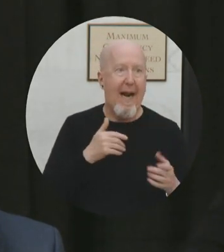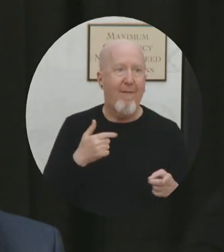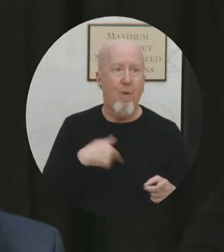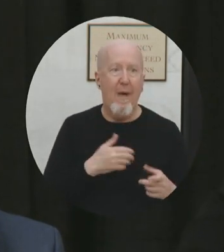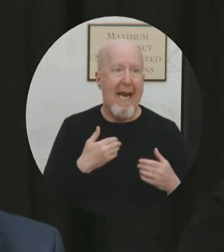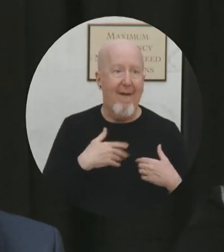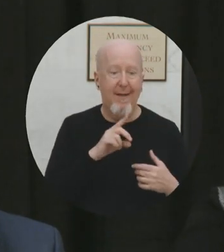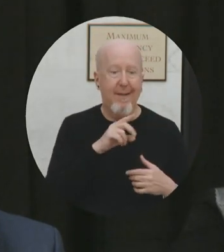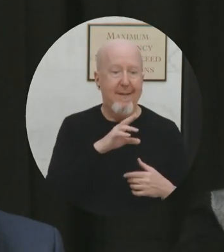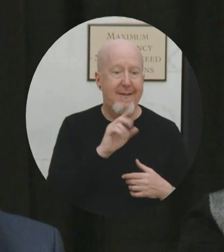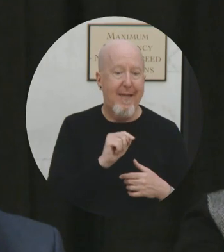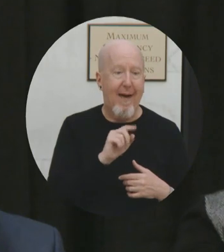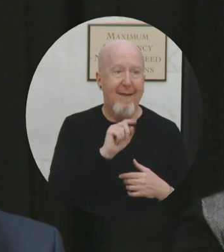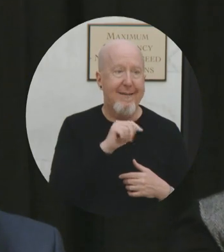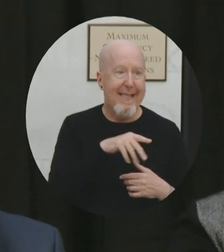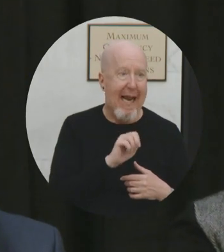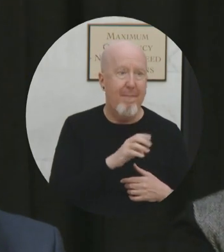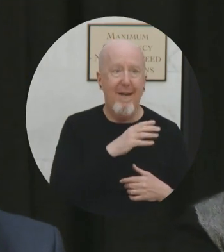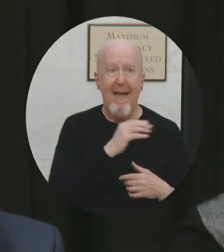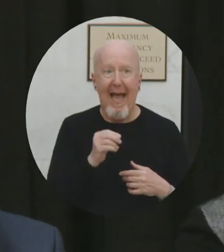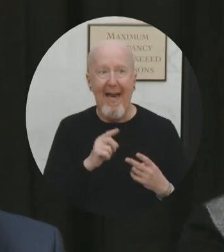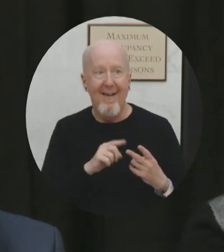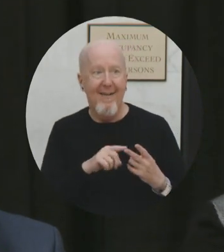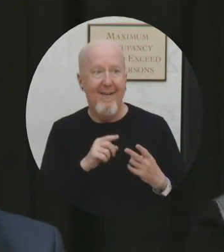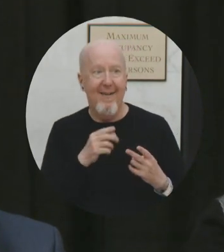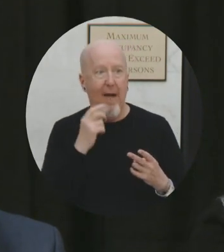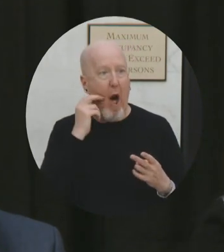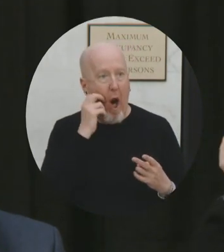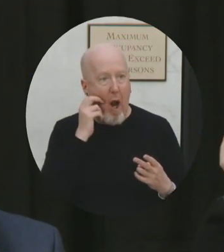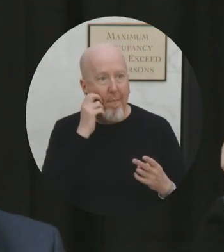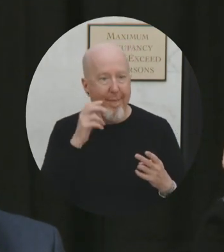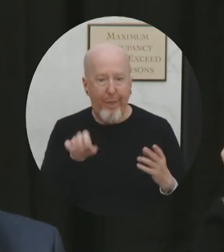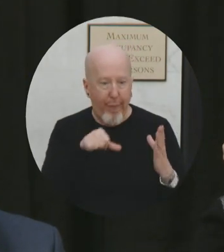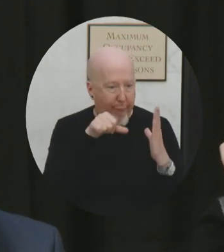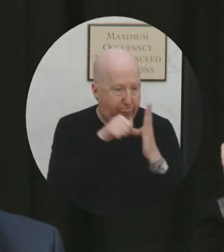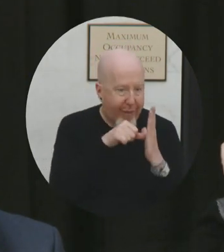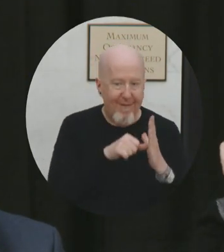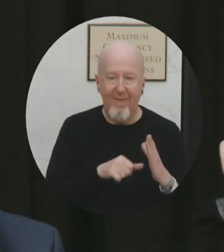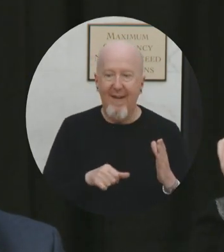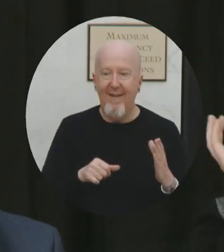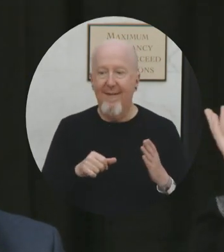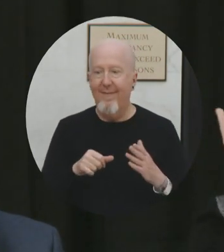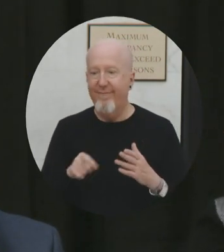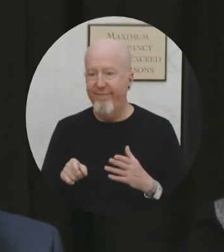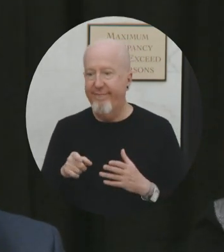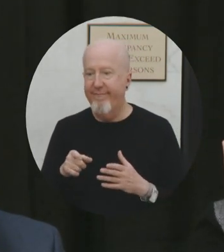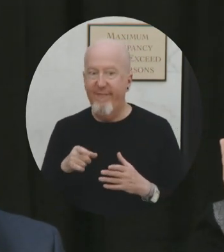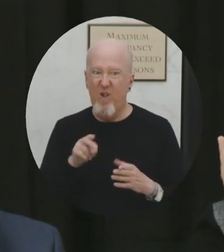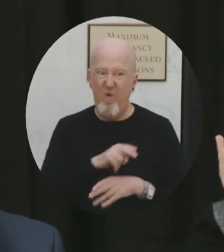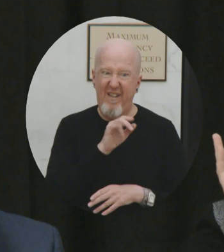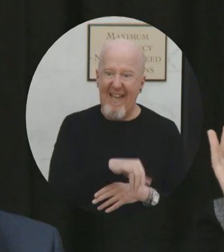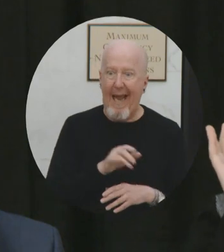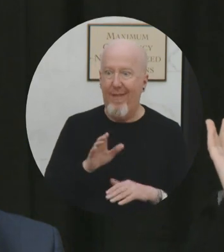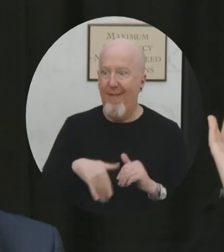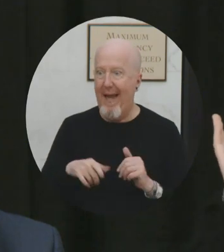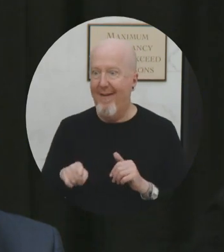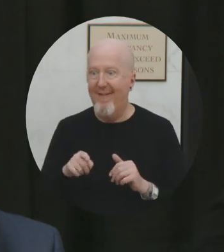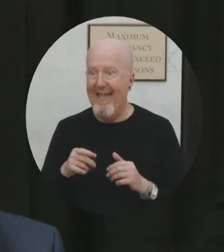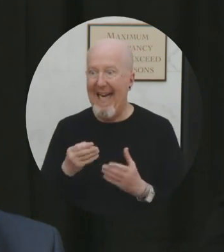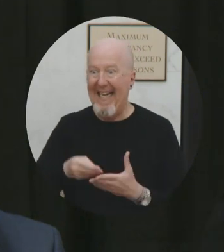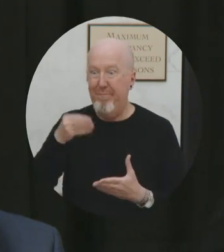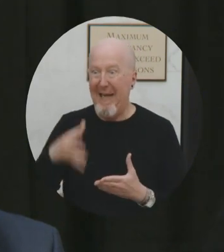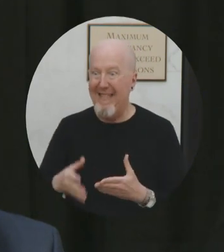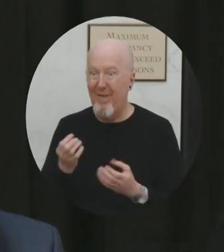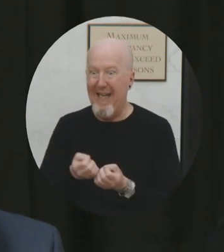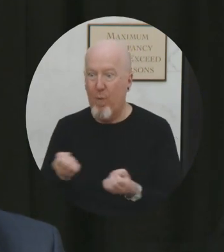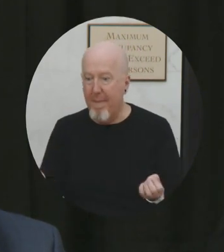cool equipment we thought was going to have enough battery life. But it's going to give us the opportunity in some aspects to